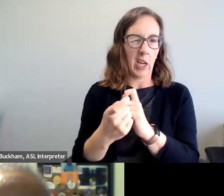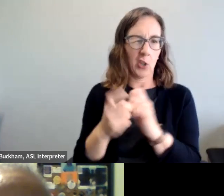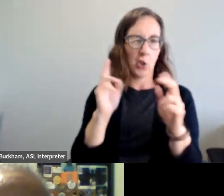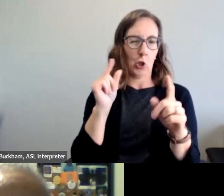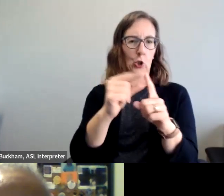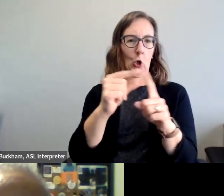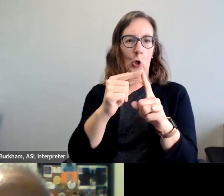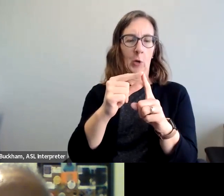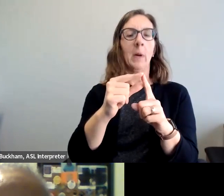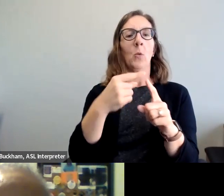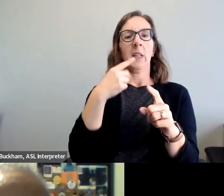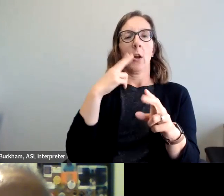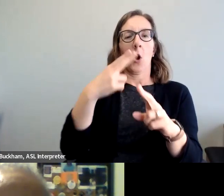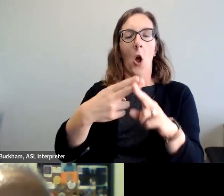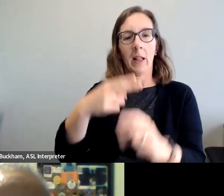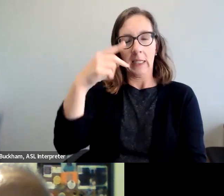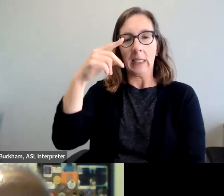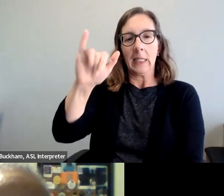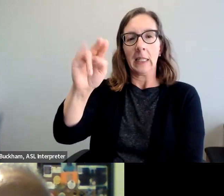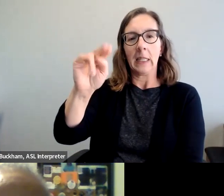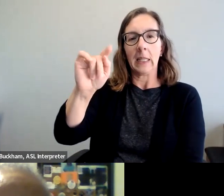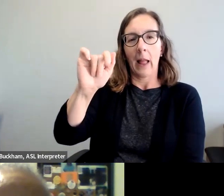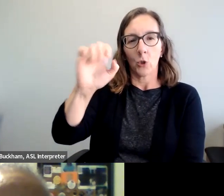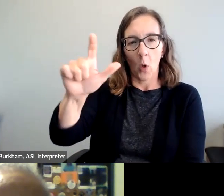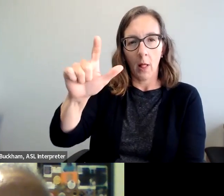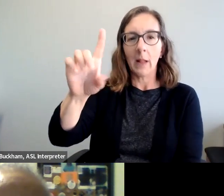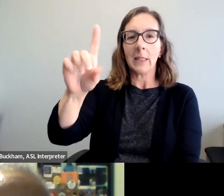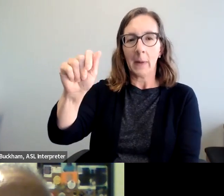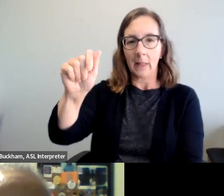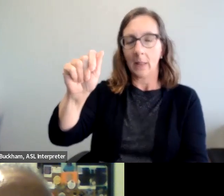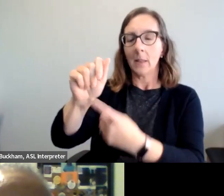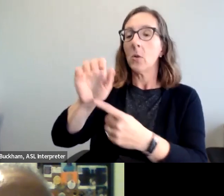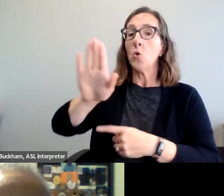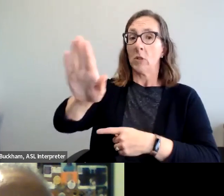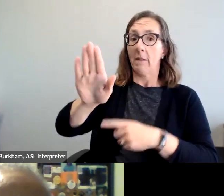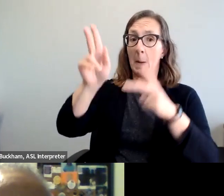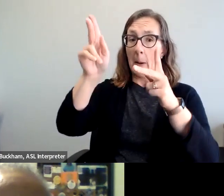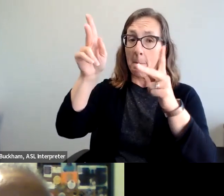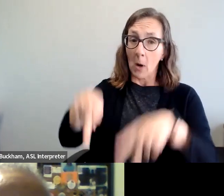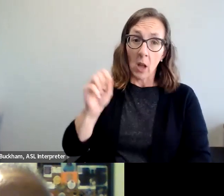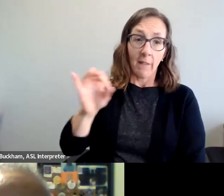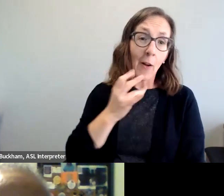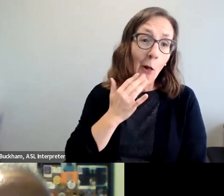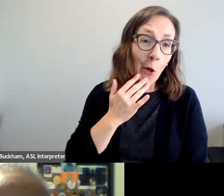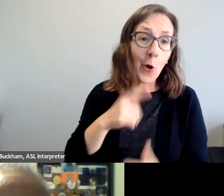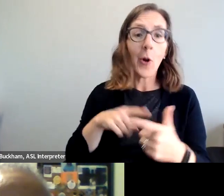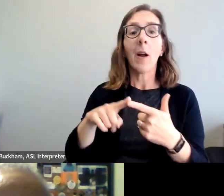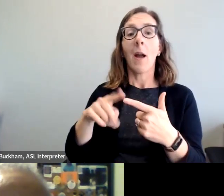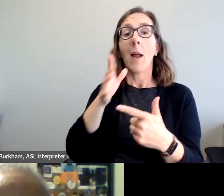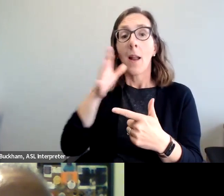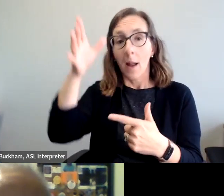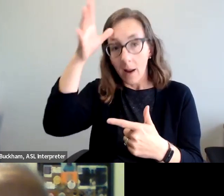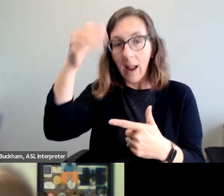now. What assumptions have you had to overcome as a person of color and as a parent with a disability?